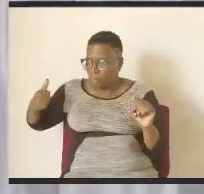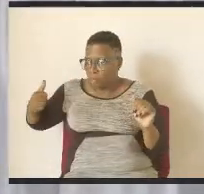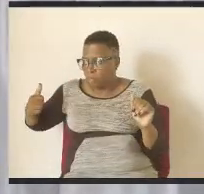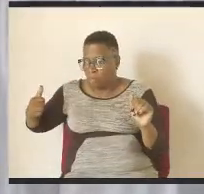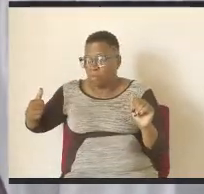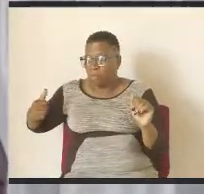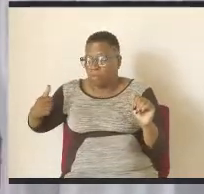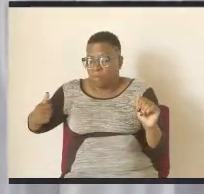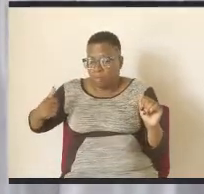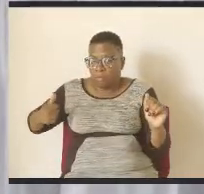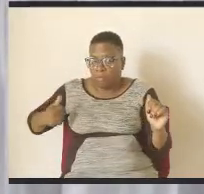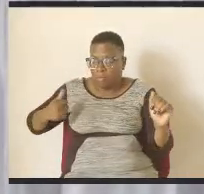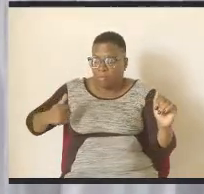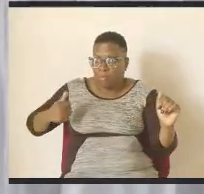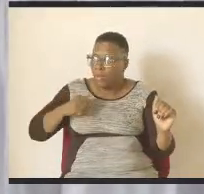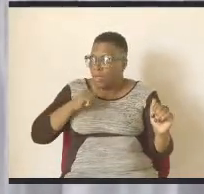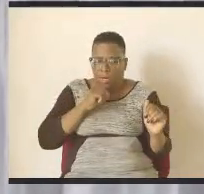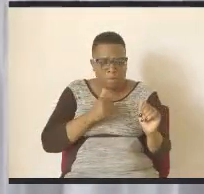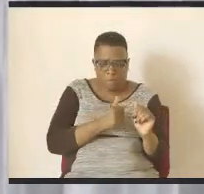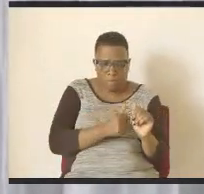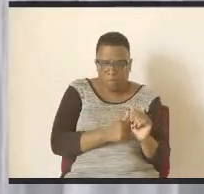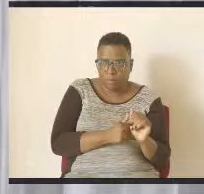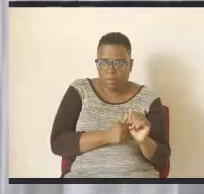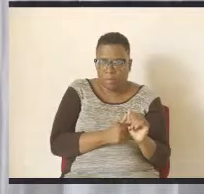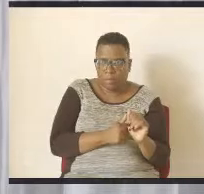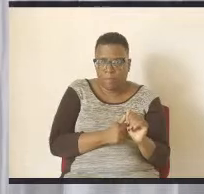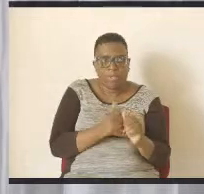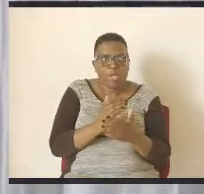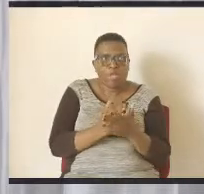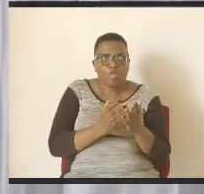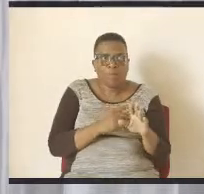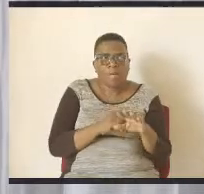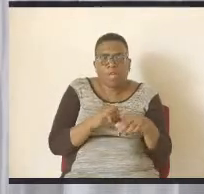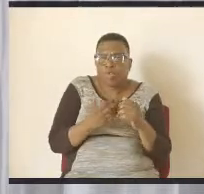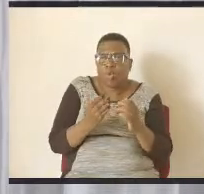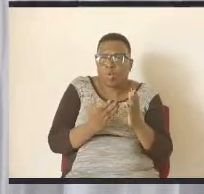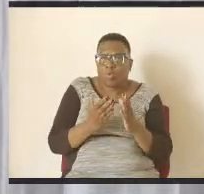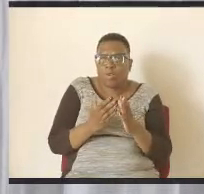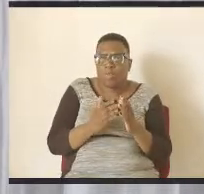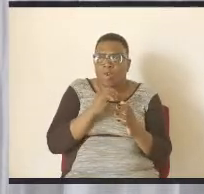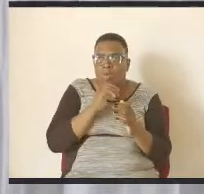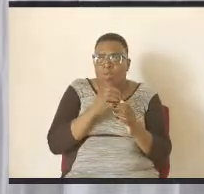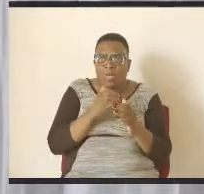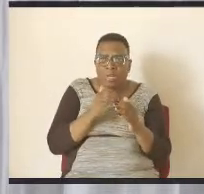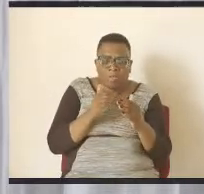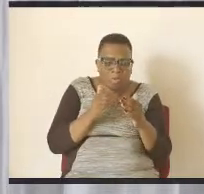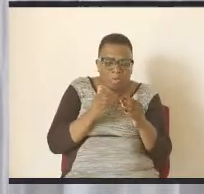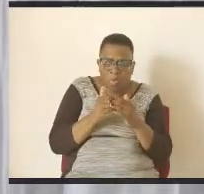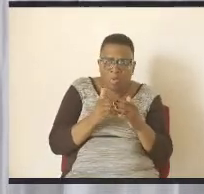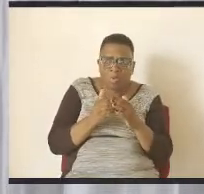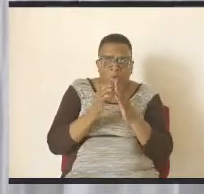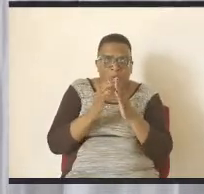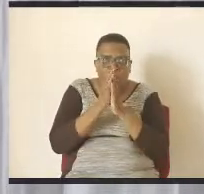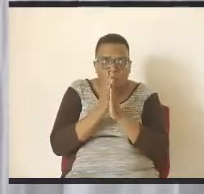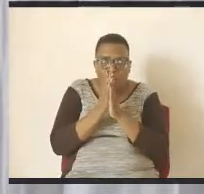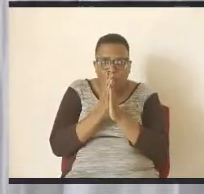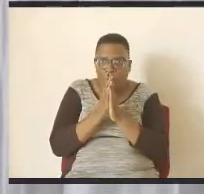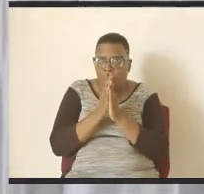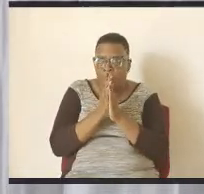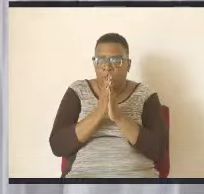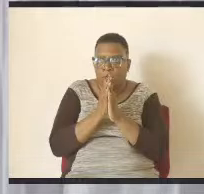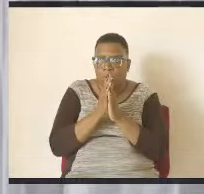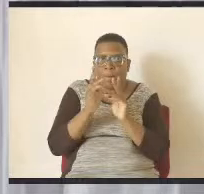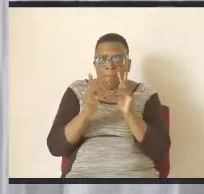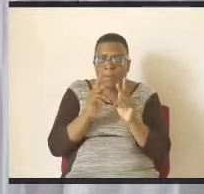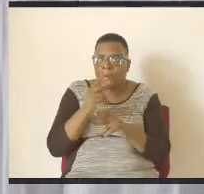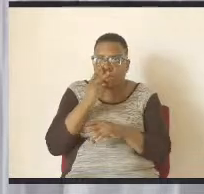From a distance. And sometimes that's how we serve Jesus. We don't even want to pray in public or bring our Bibles or wear anything that may